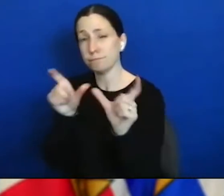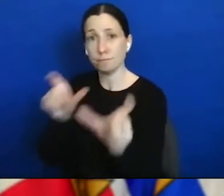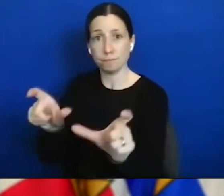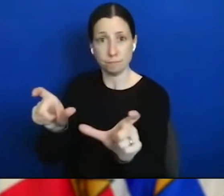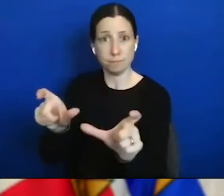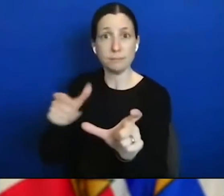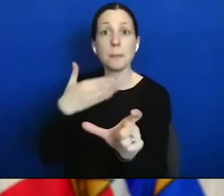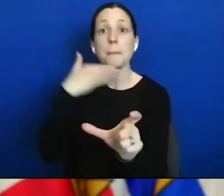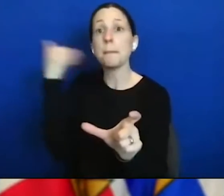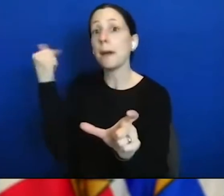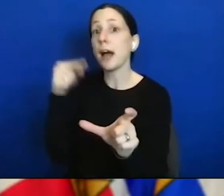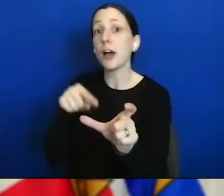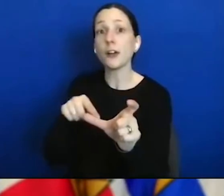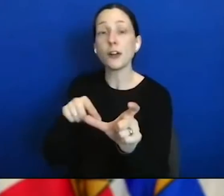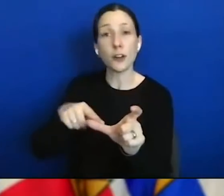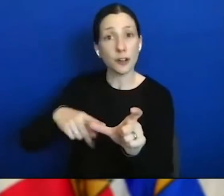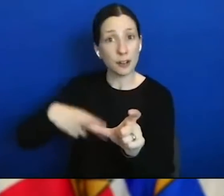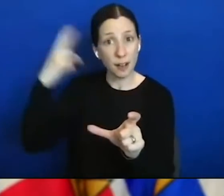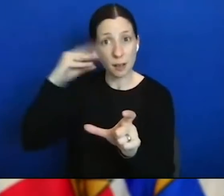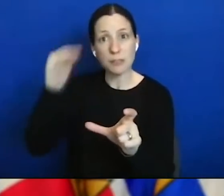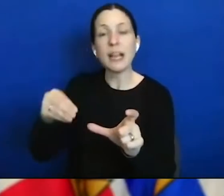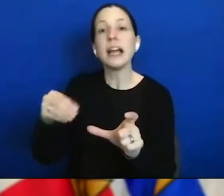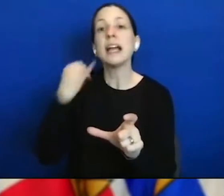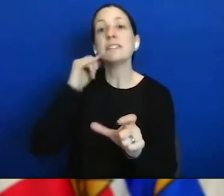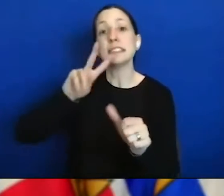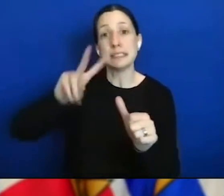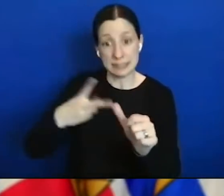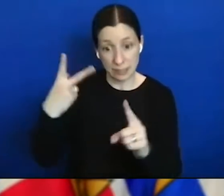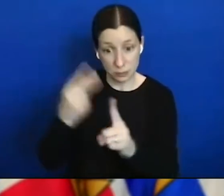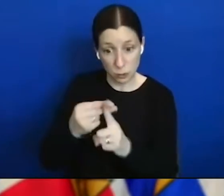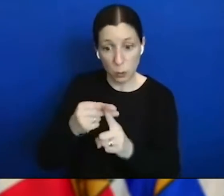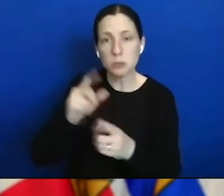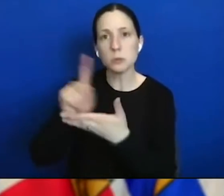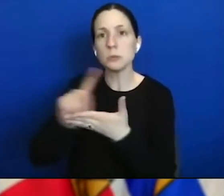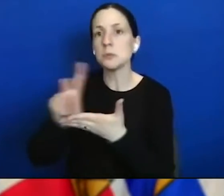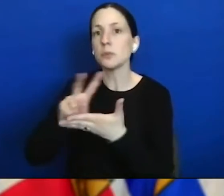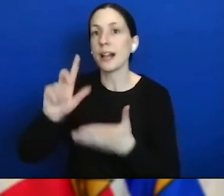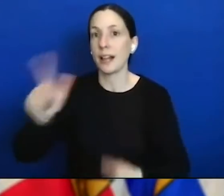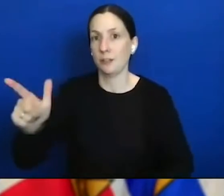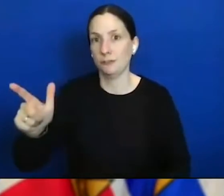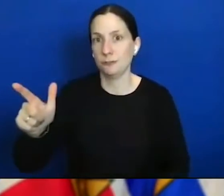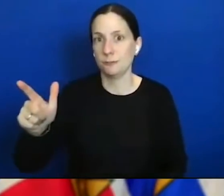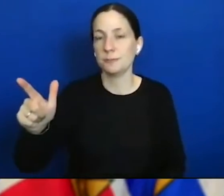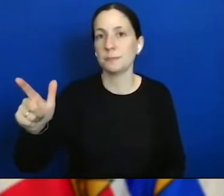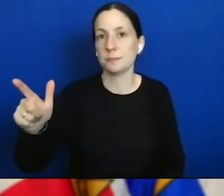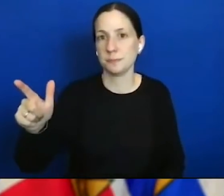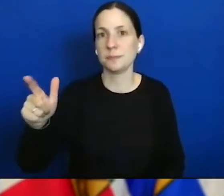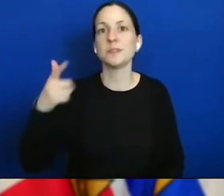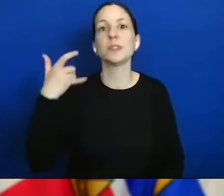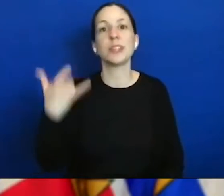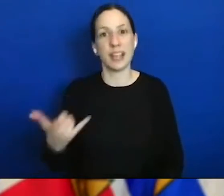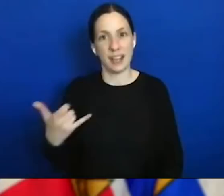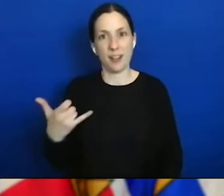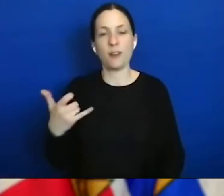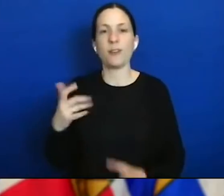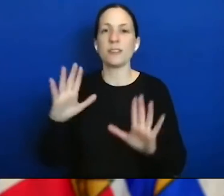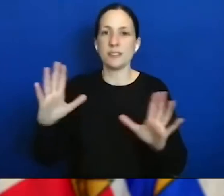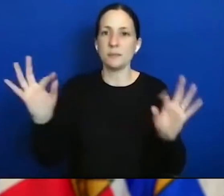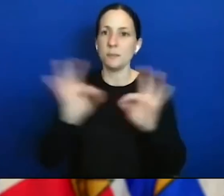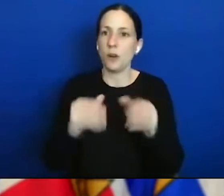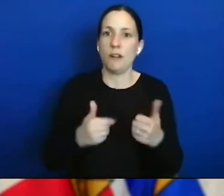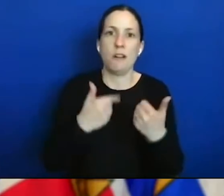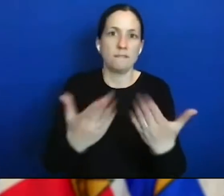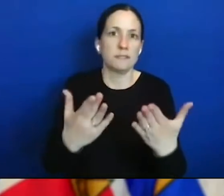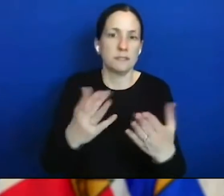protection really comes about a week or two after the second dose too. So now we're in the position where that's important for all of